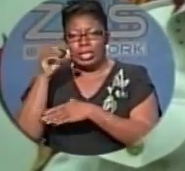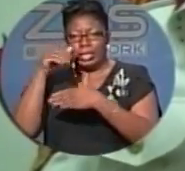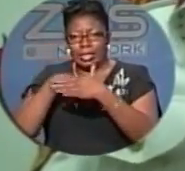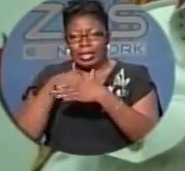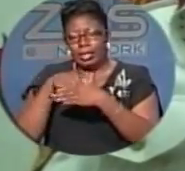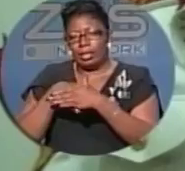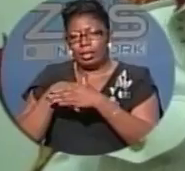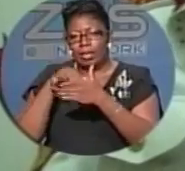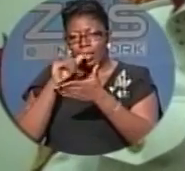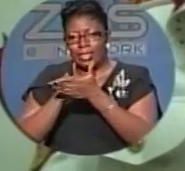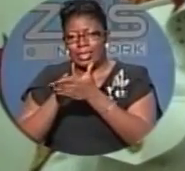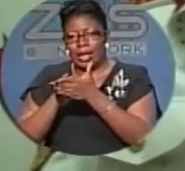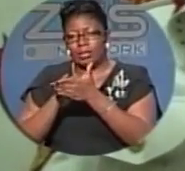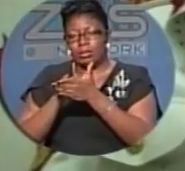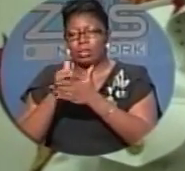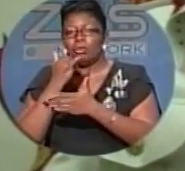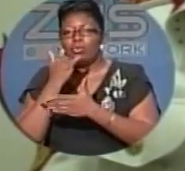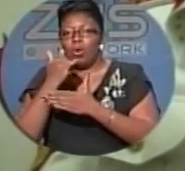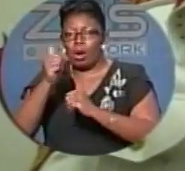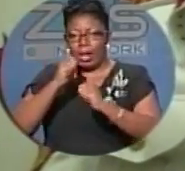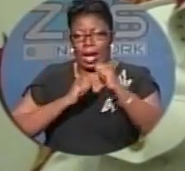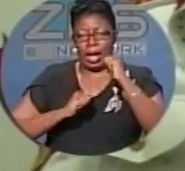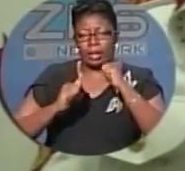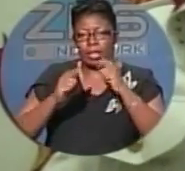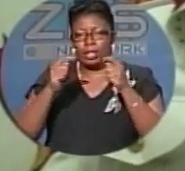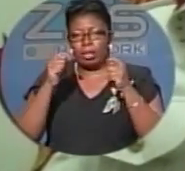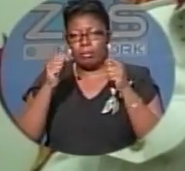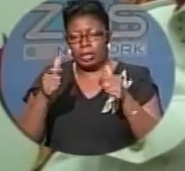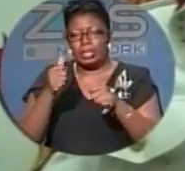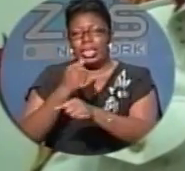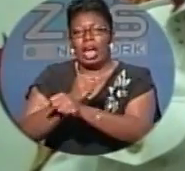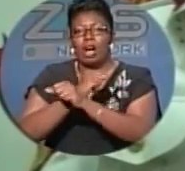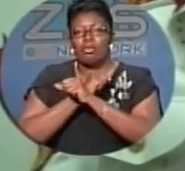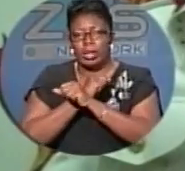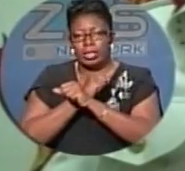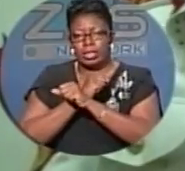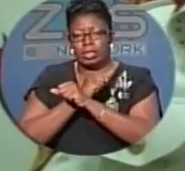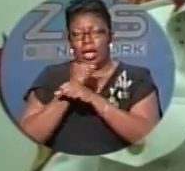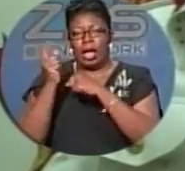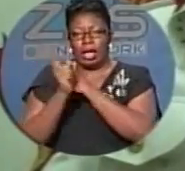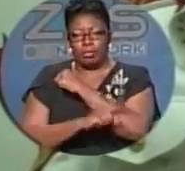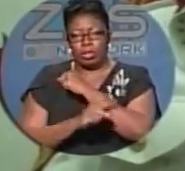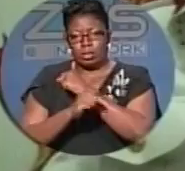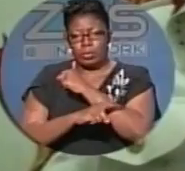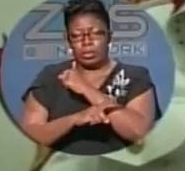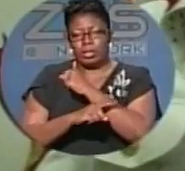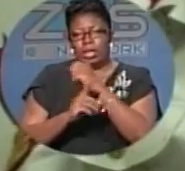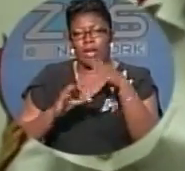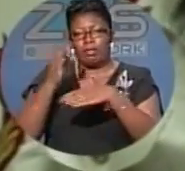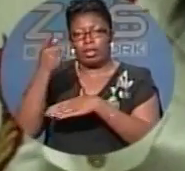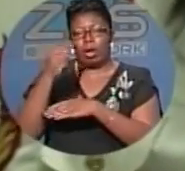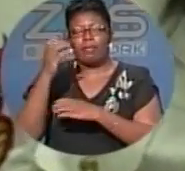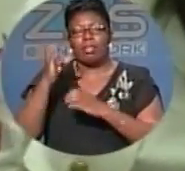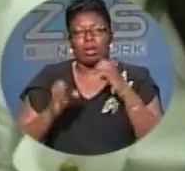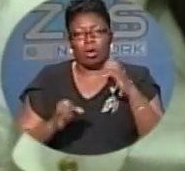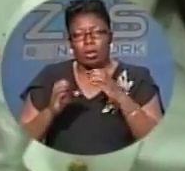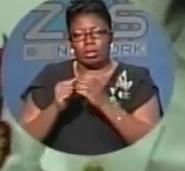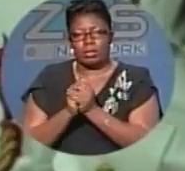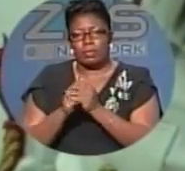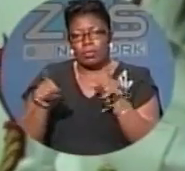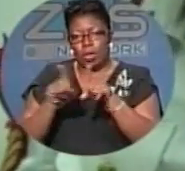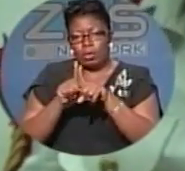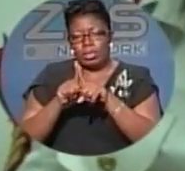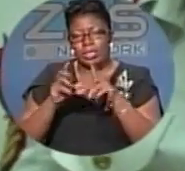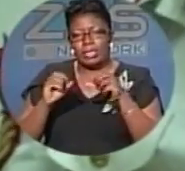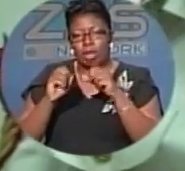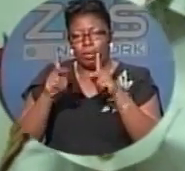act, they will be immediately arrested and prosecuted. They will be taken before the court. We would like to also take the opportunity